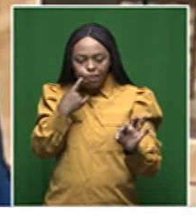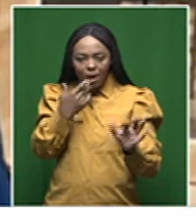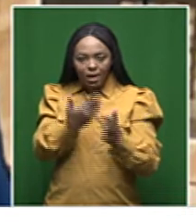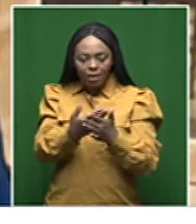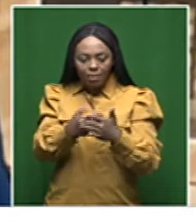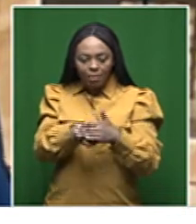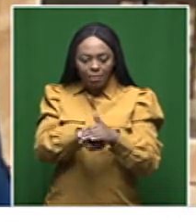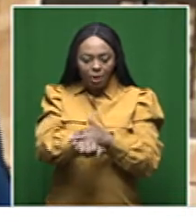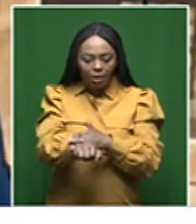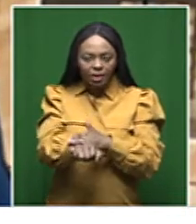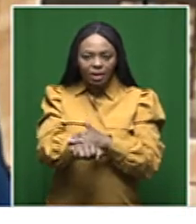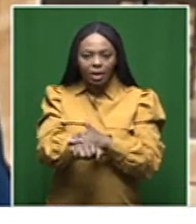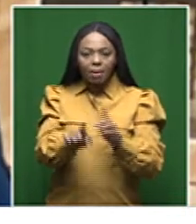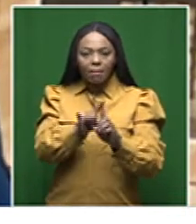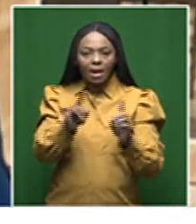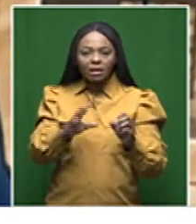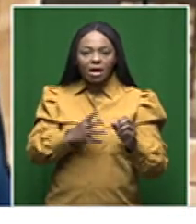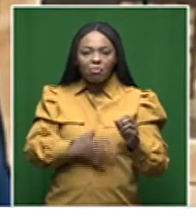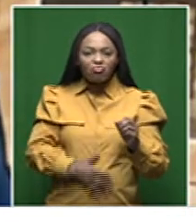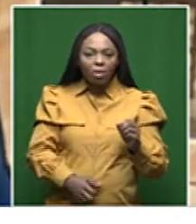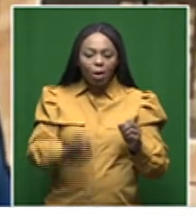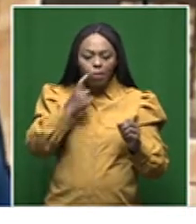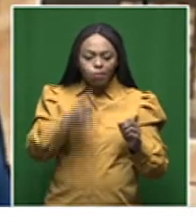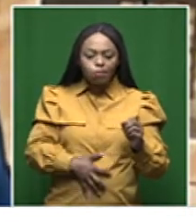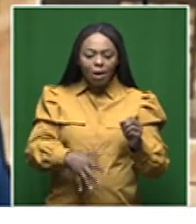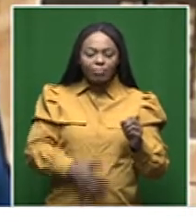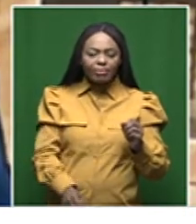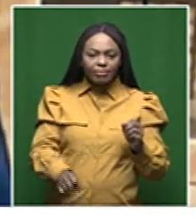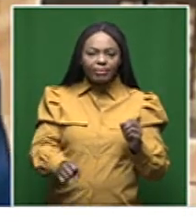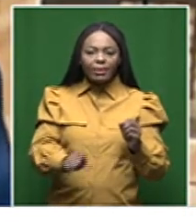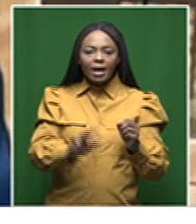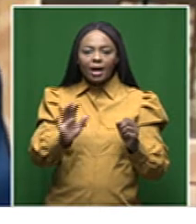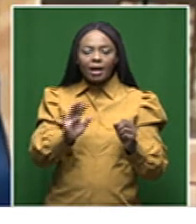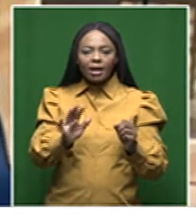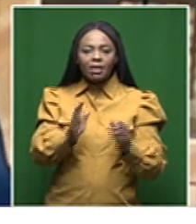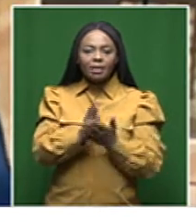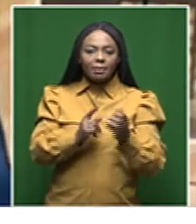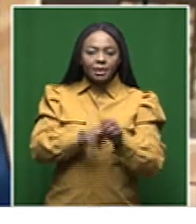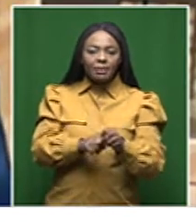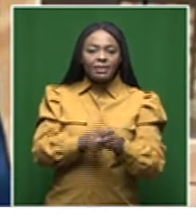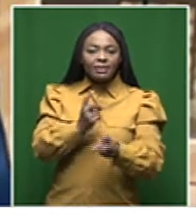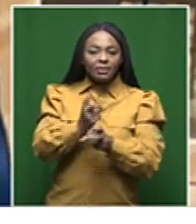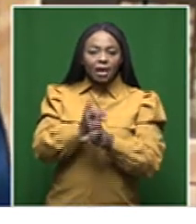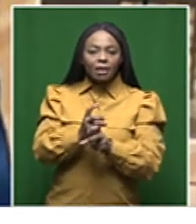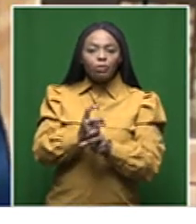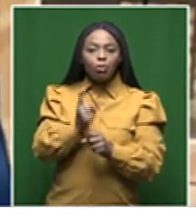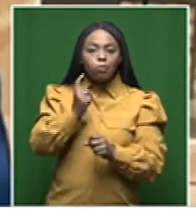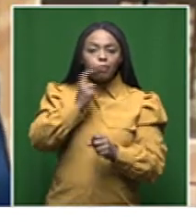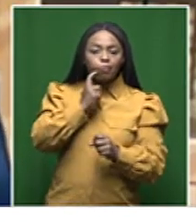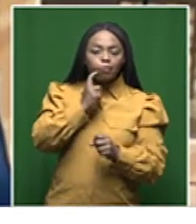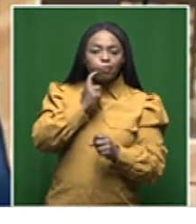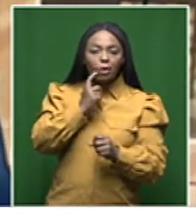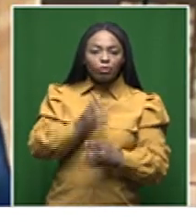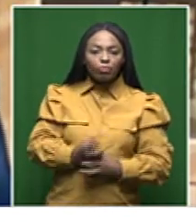no miscarriage in an unfortunate situation. So in simple terms, if there is a difficulty to conceive, the